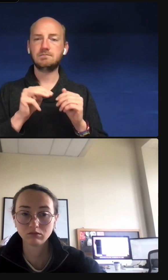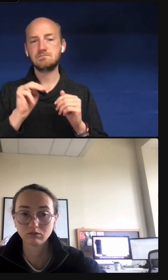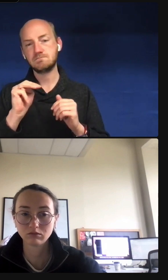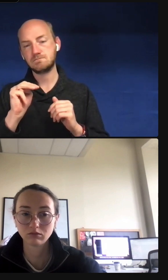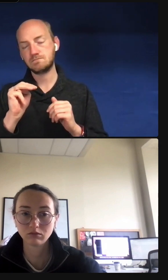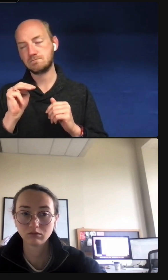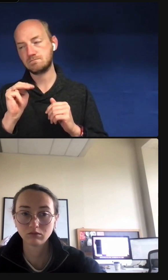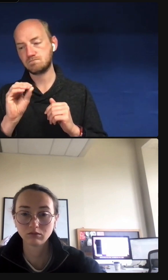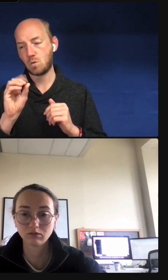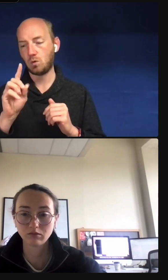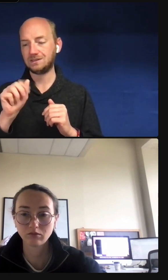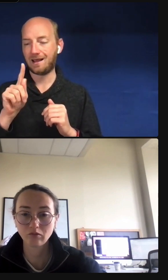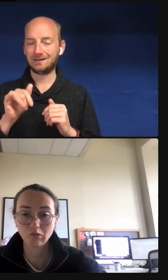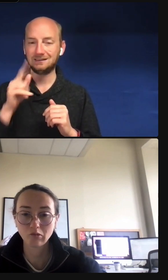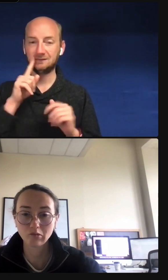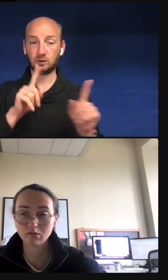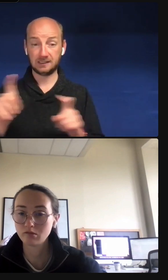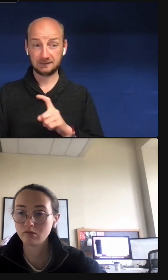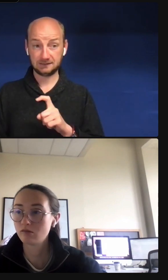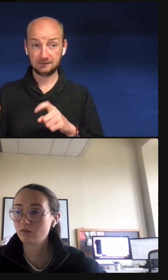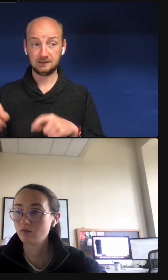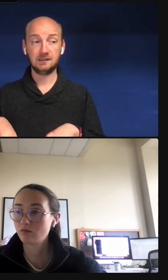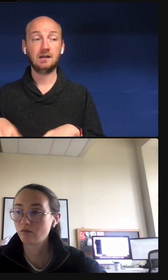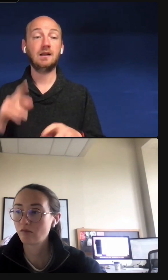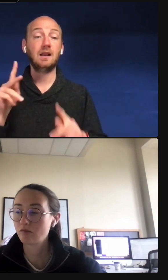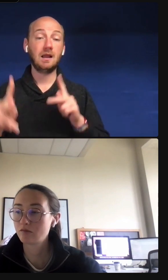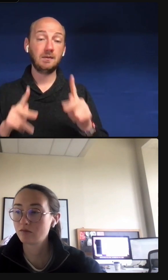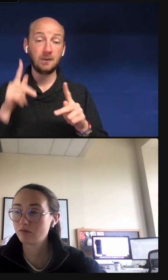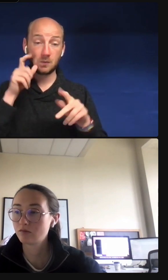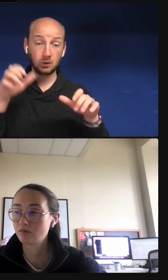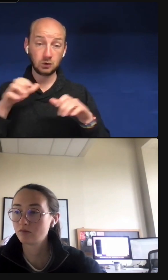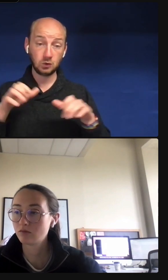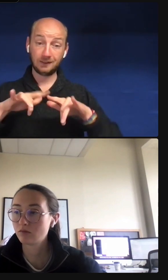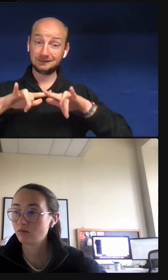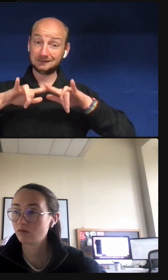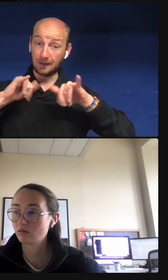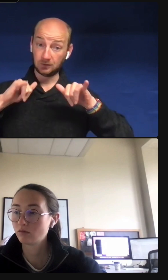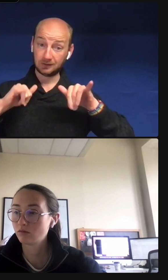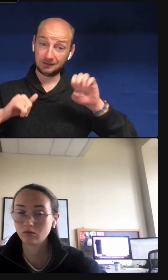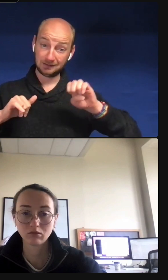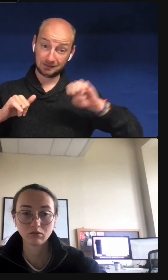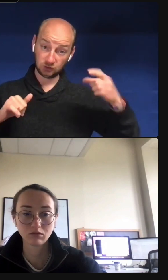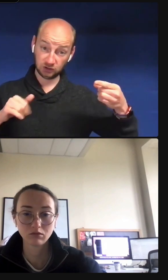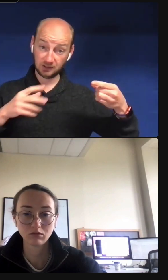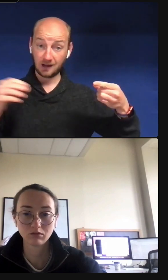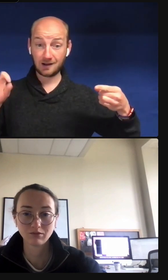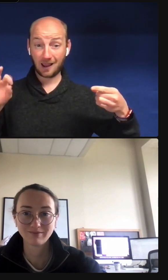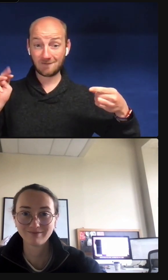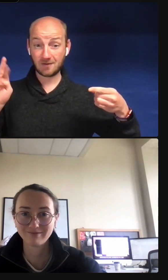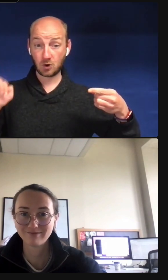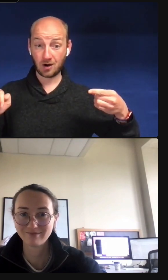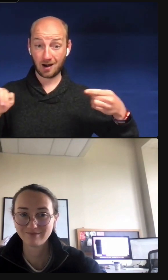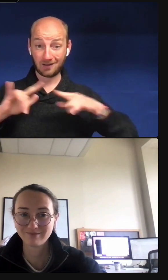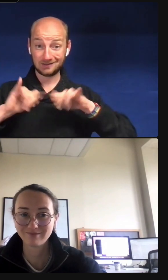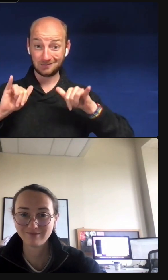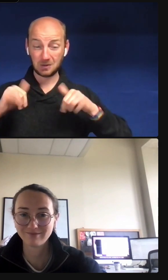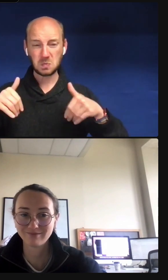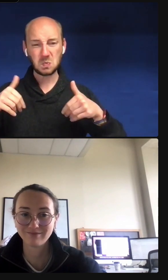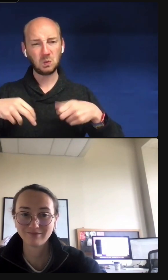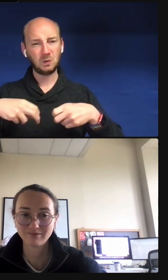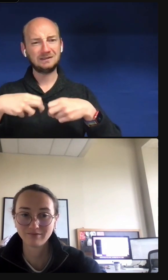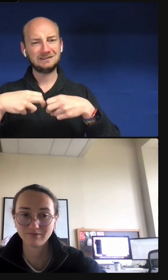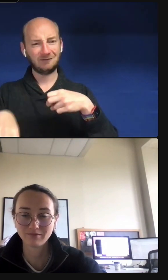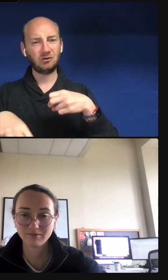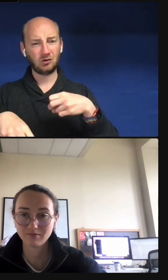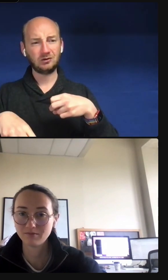doing simultaneous EEG fMRI will tell you how difficult that is technically, and also very